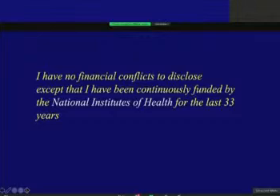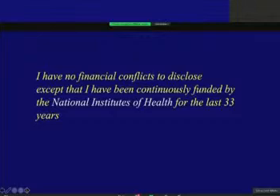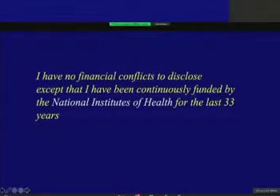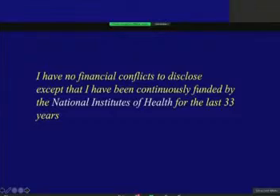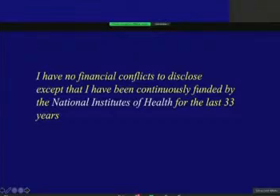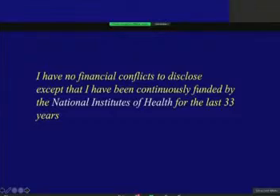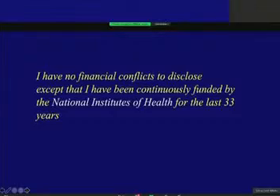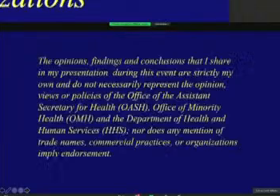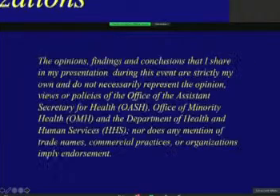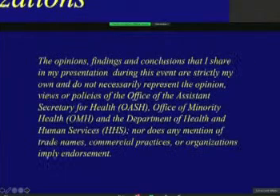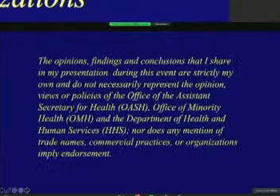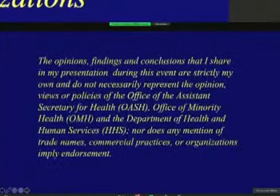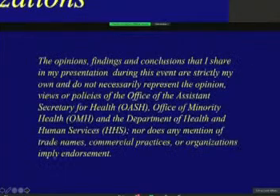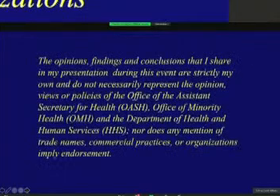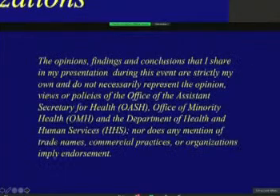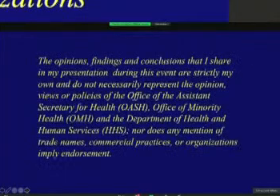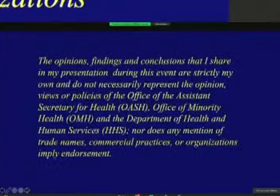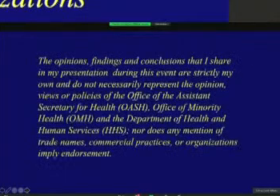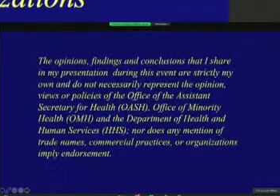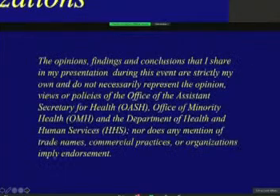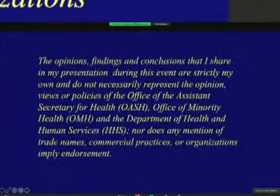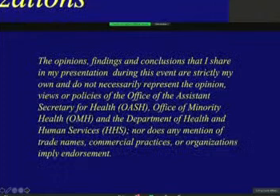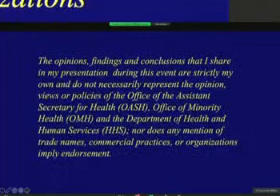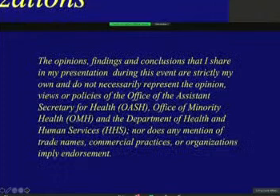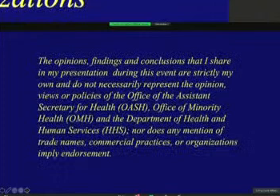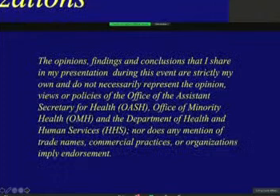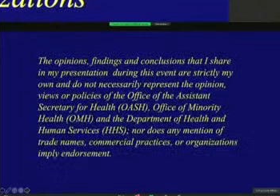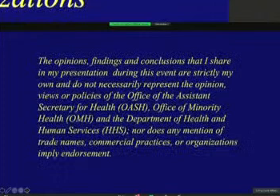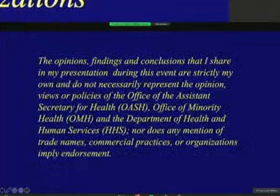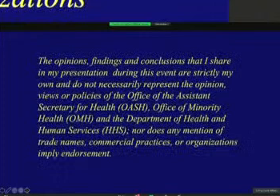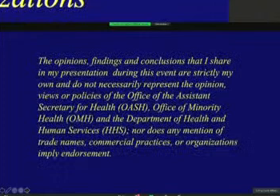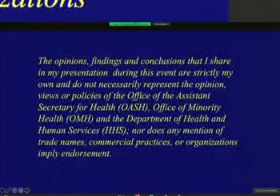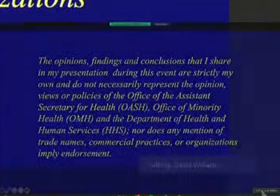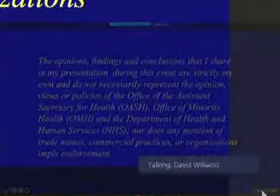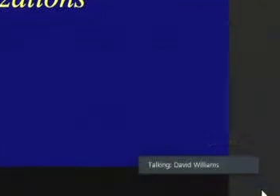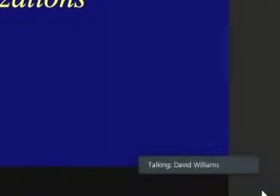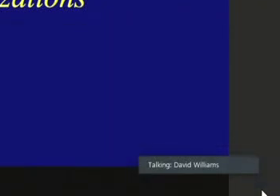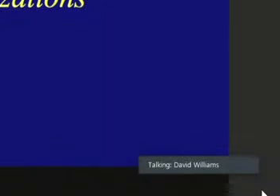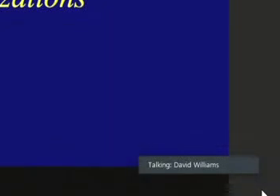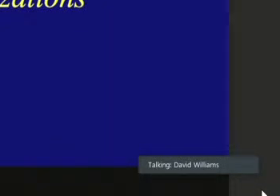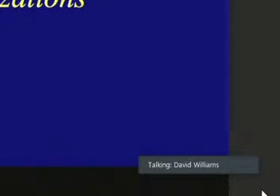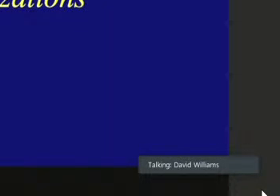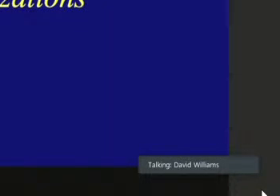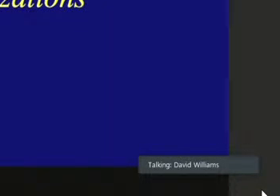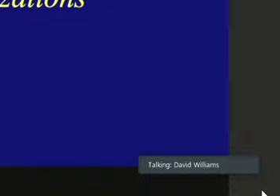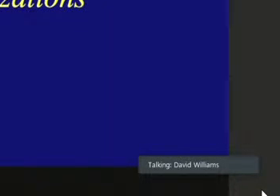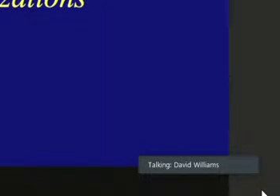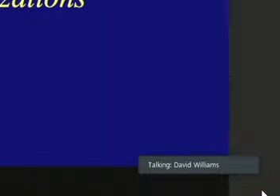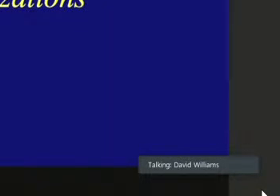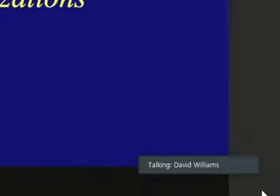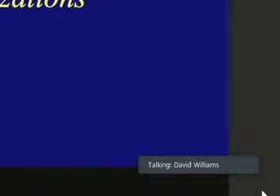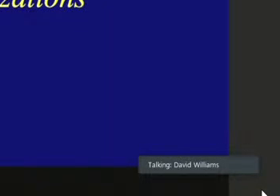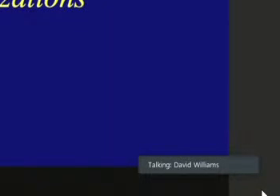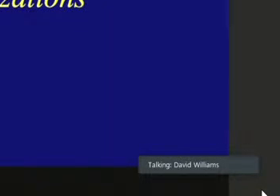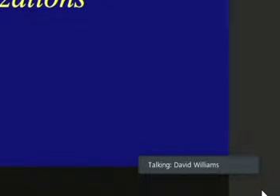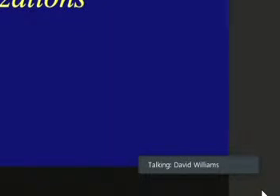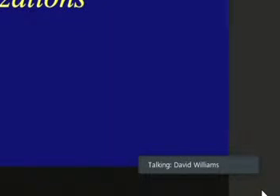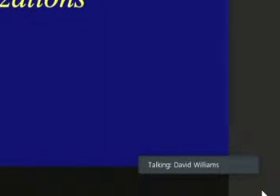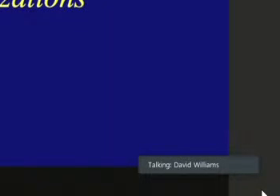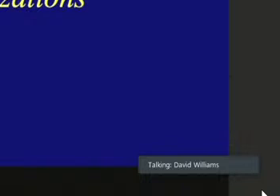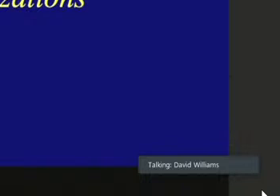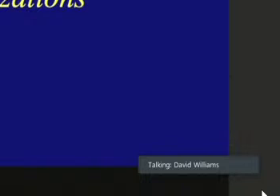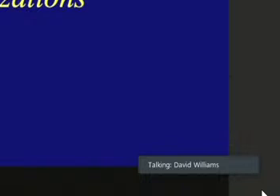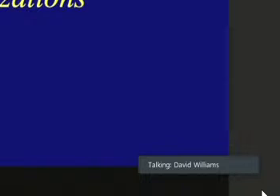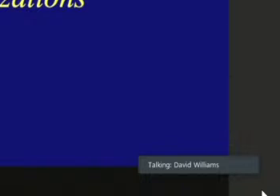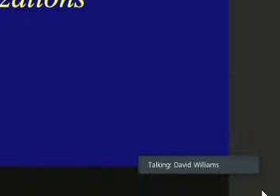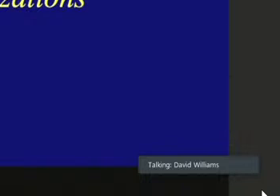3 decades plus. And the opinions that I express are my personal opinions based on the